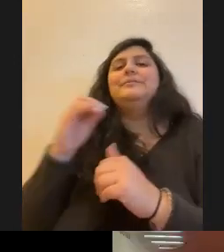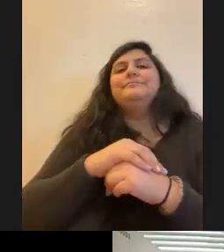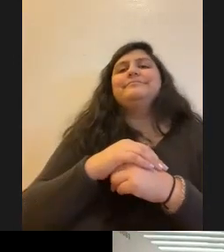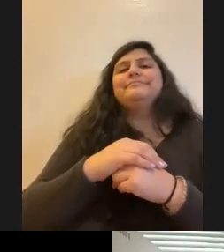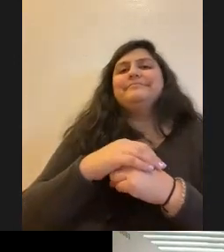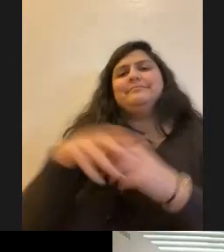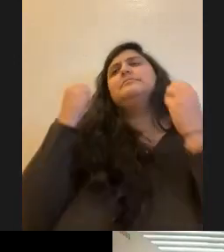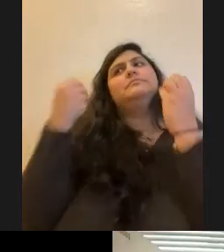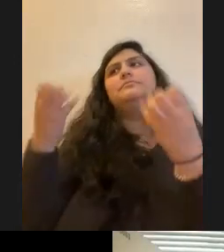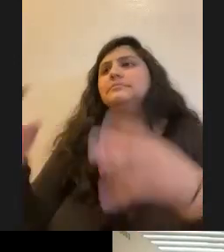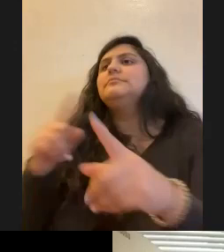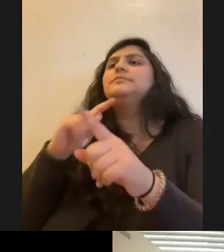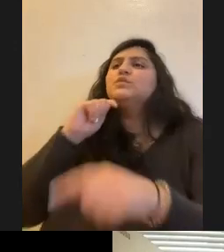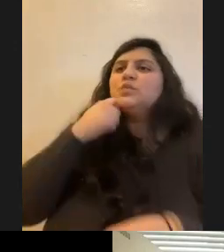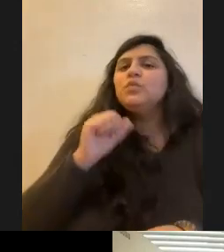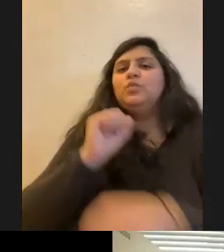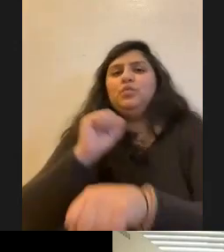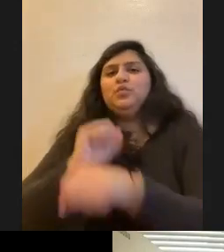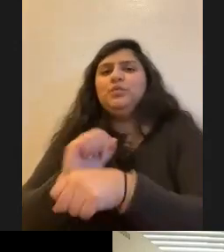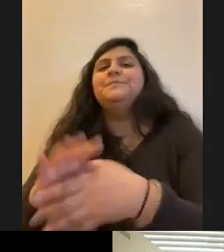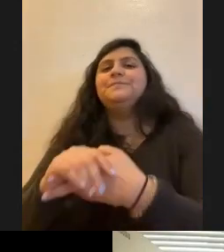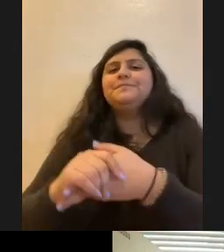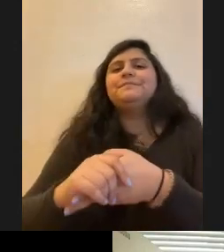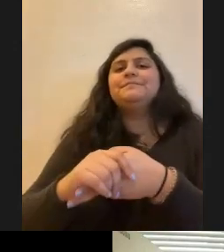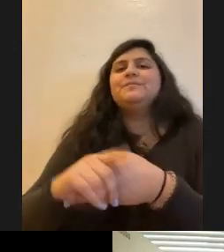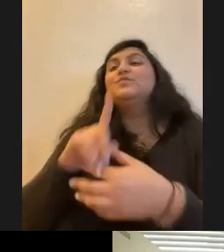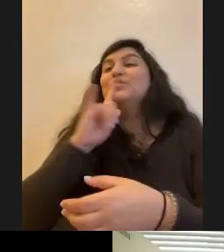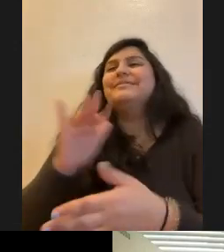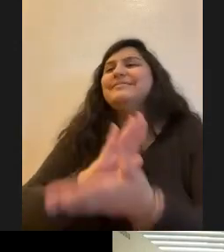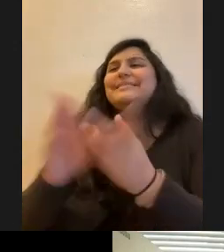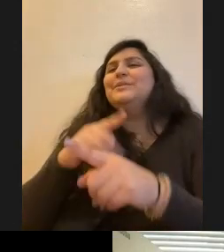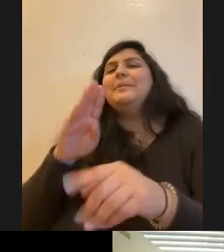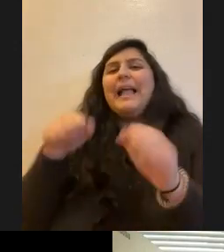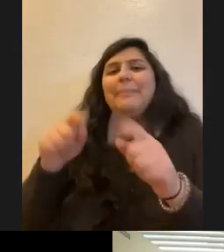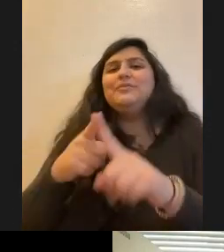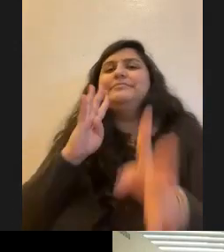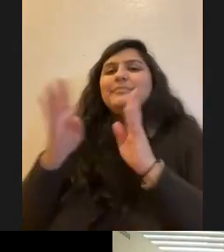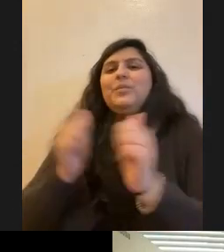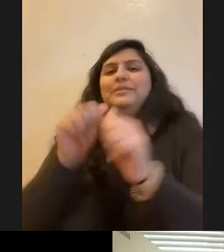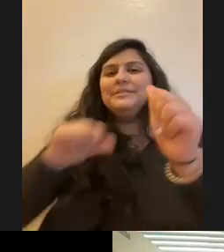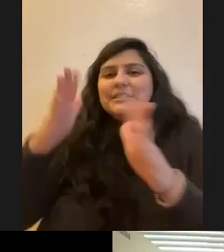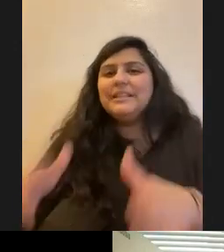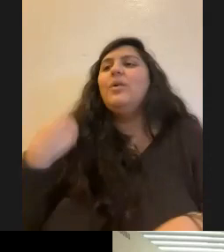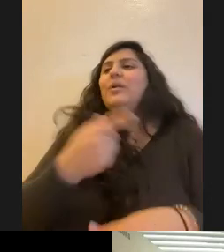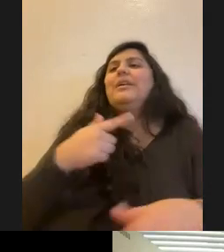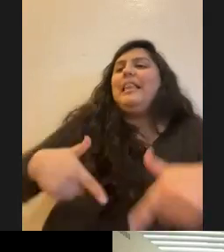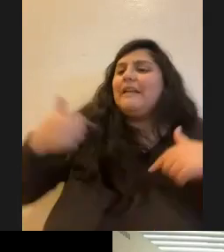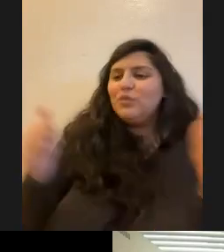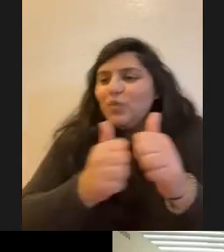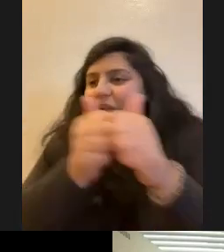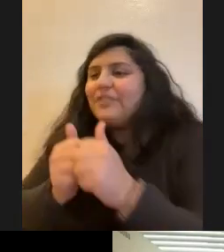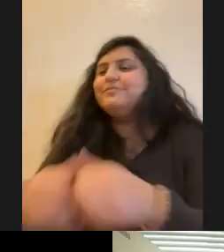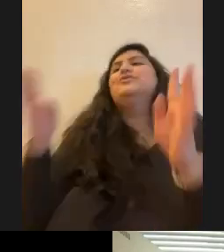There's lots of cool different work that it's really nice to be able to talk to all the scientists. We all we all live together, we all talk to each other.